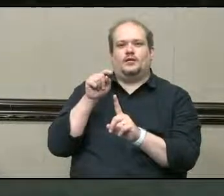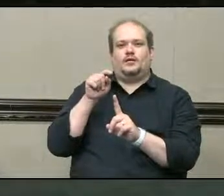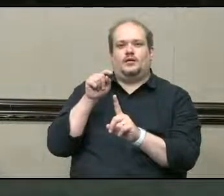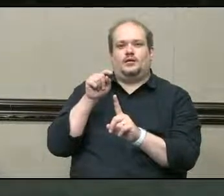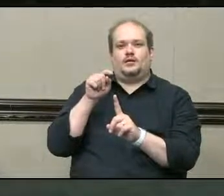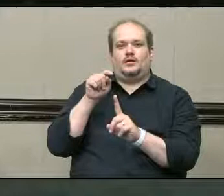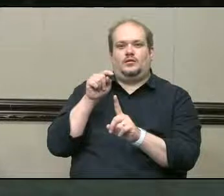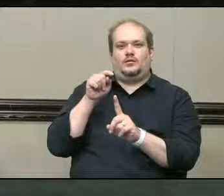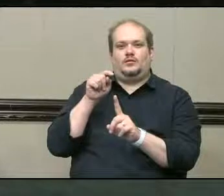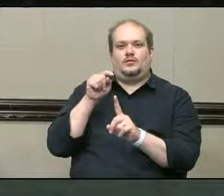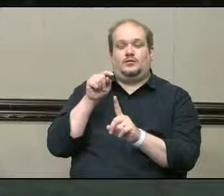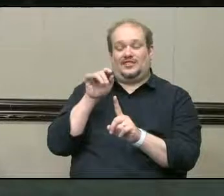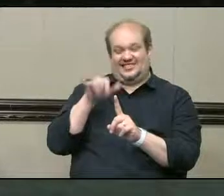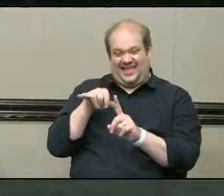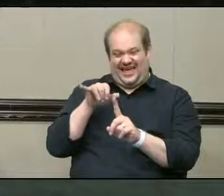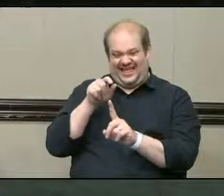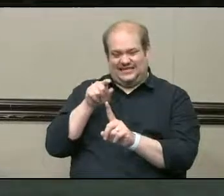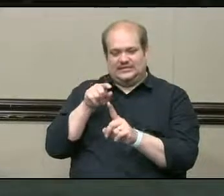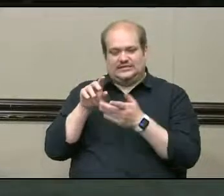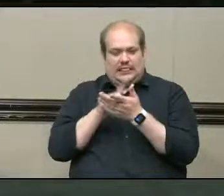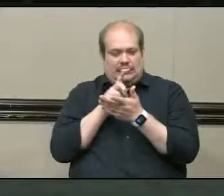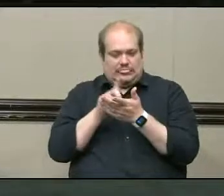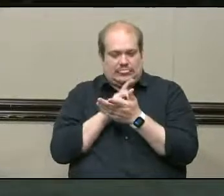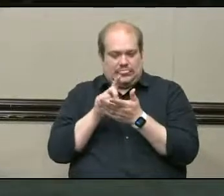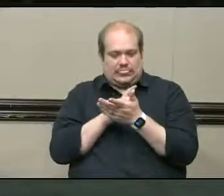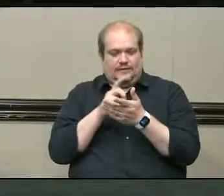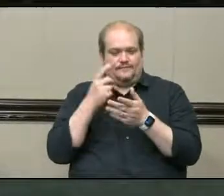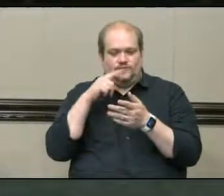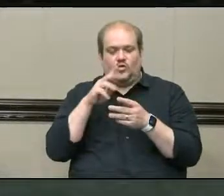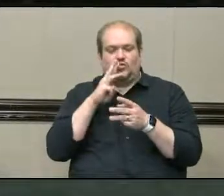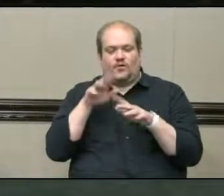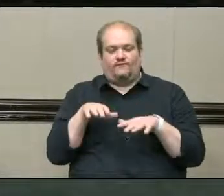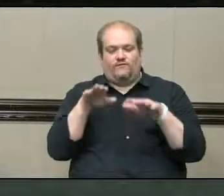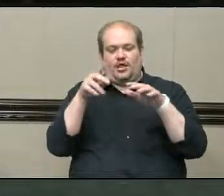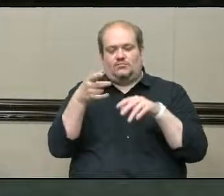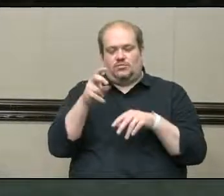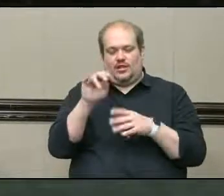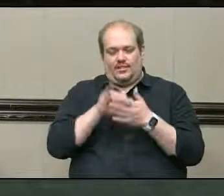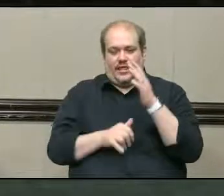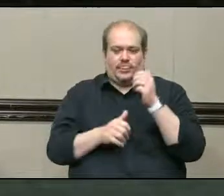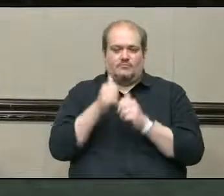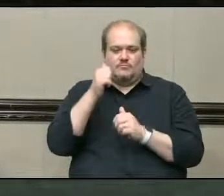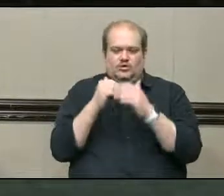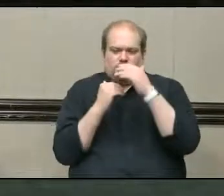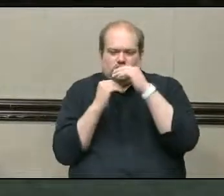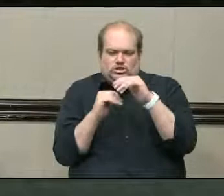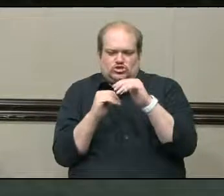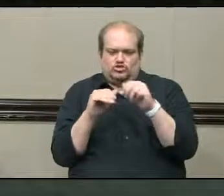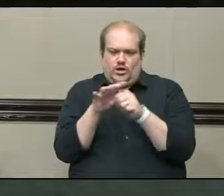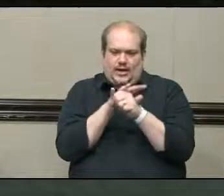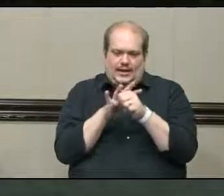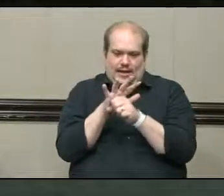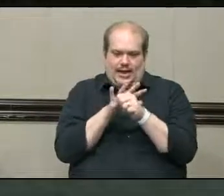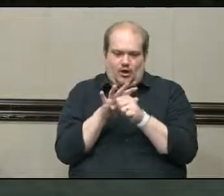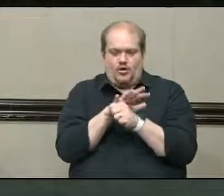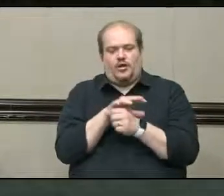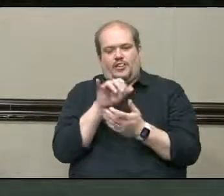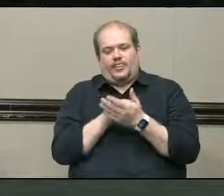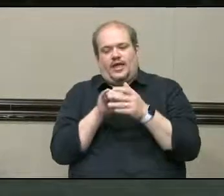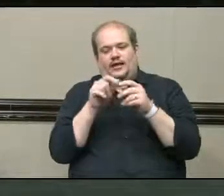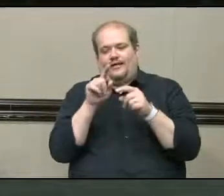So that's sort of the definition of a floodway. That is the most constrained area that